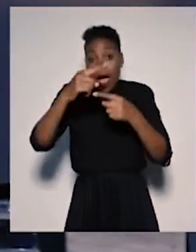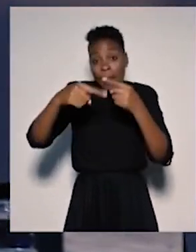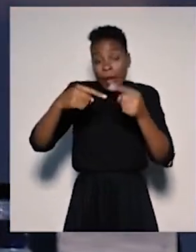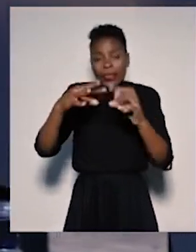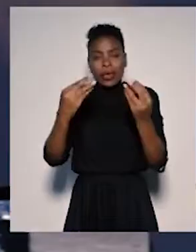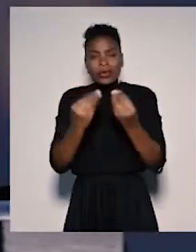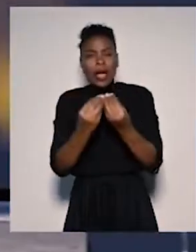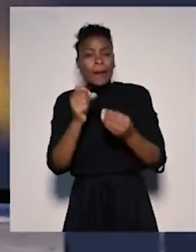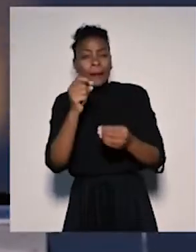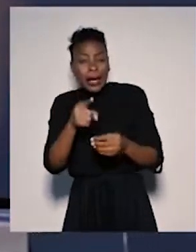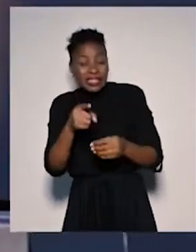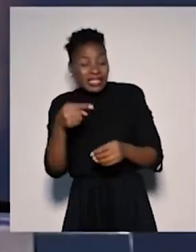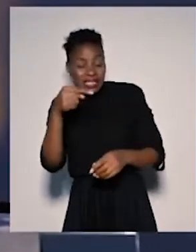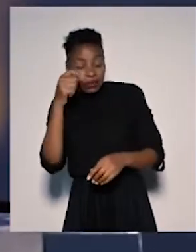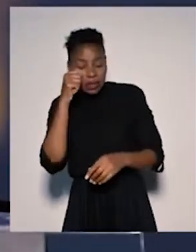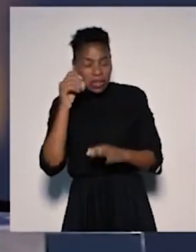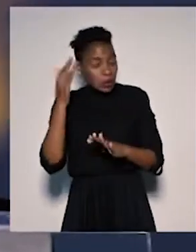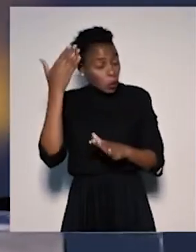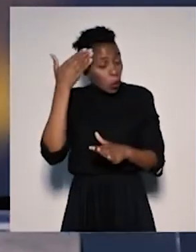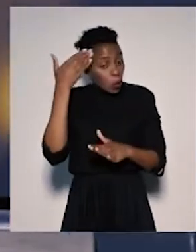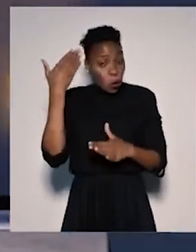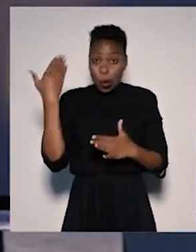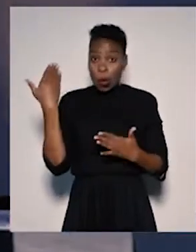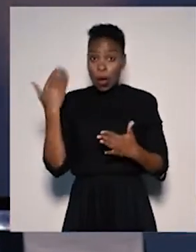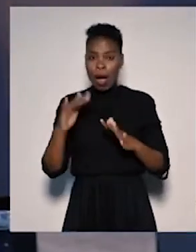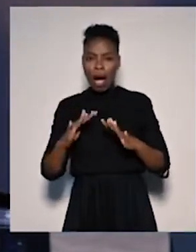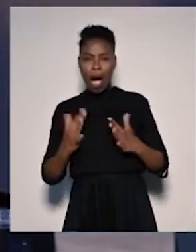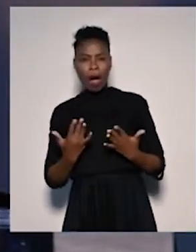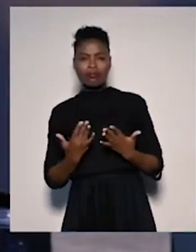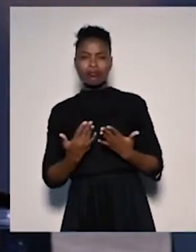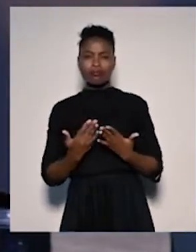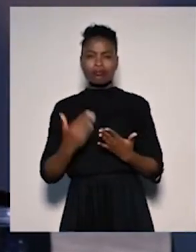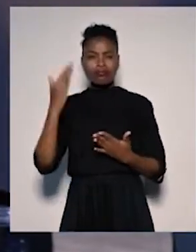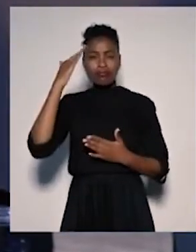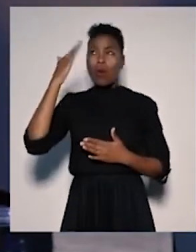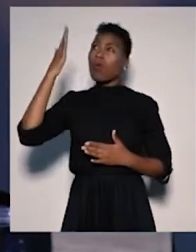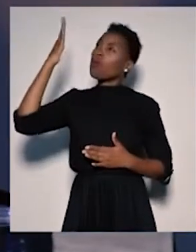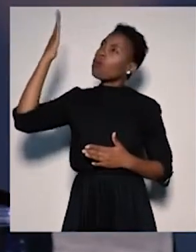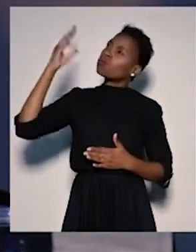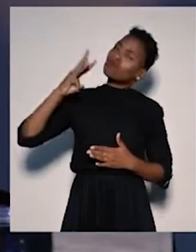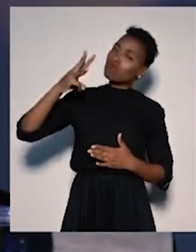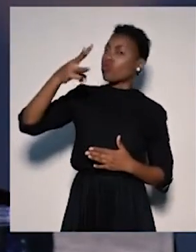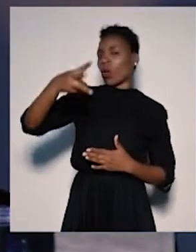But he didn't know really how to know God's will.